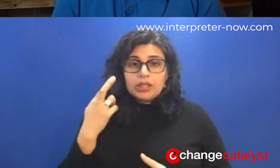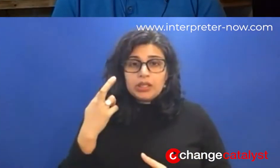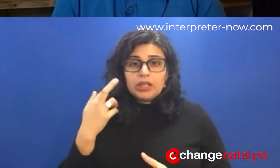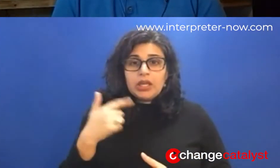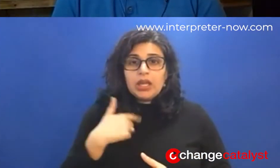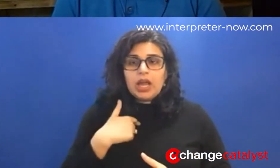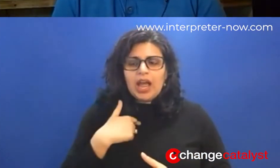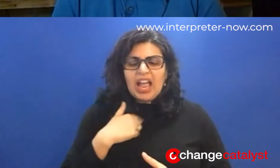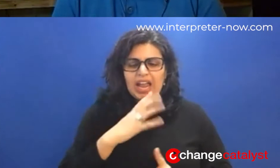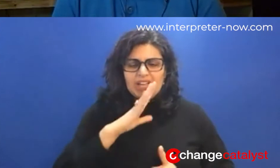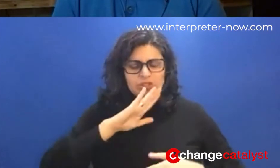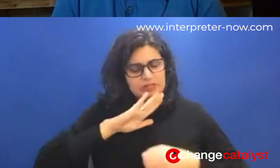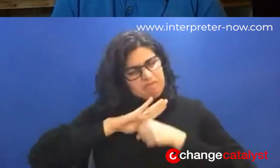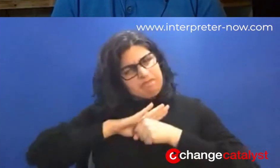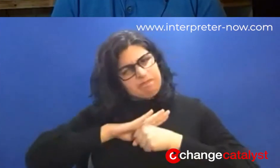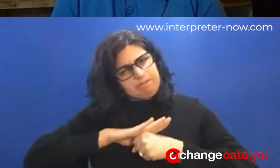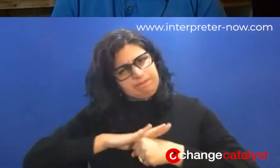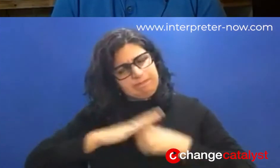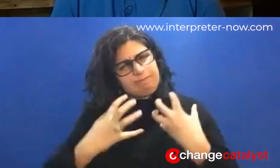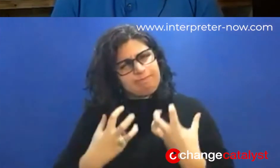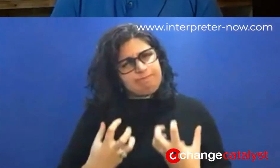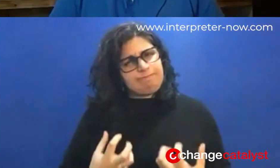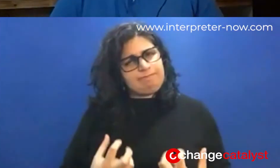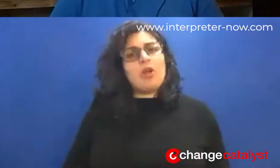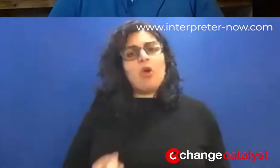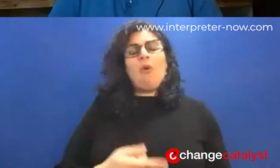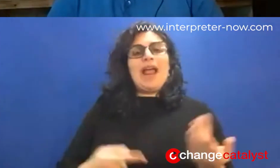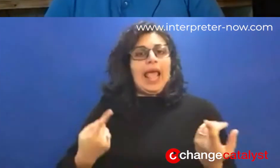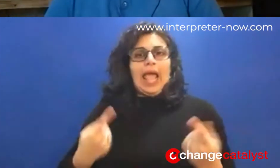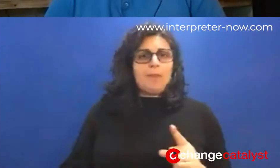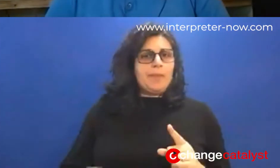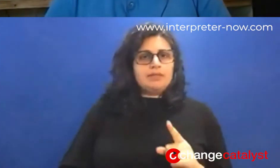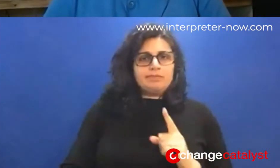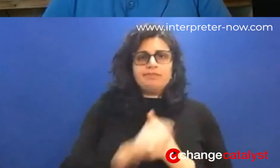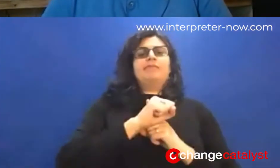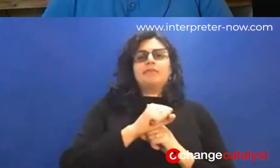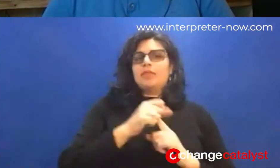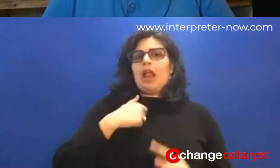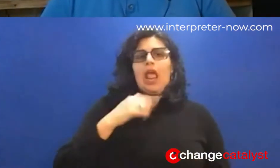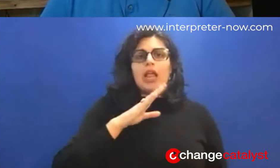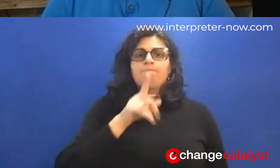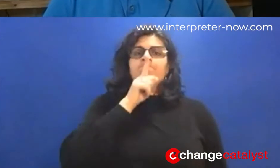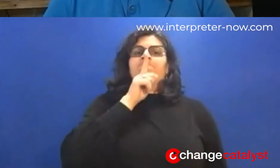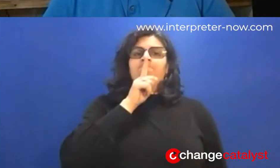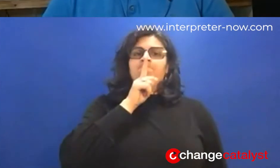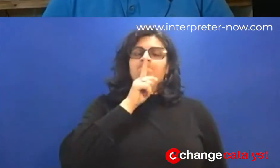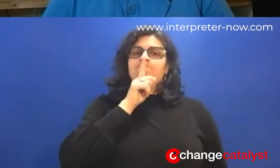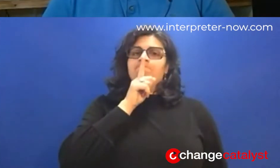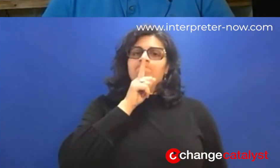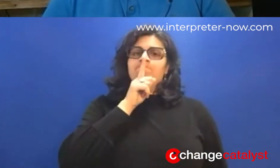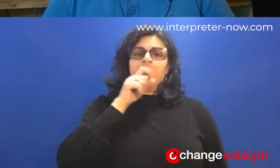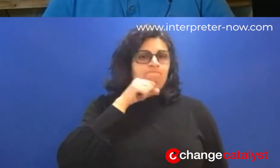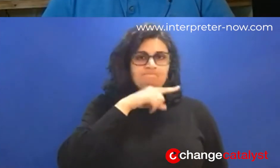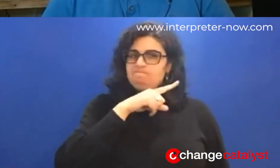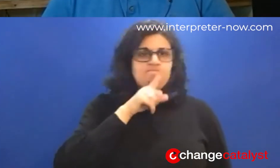pushed down that happened to me, that I hadn't ever talked about, that I hadn't dealt